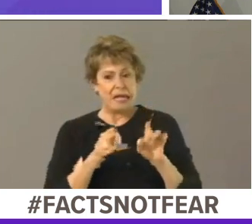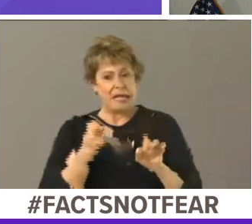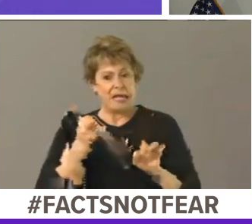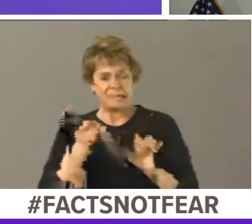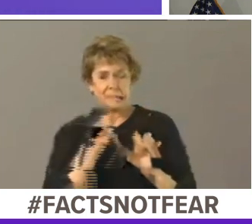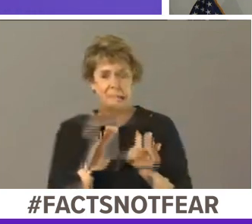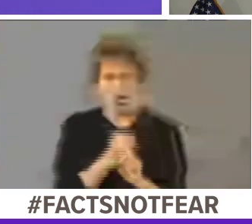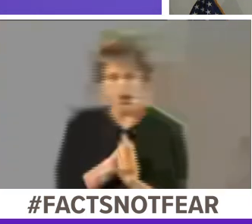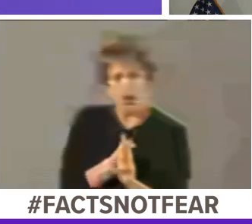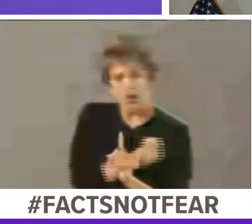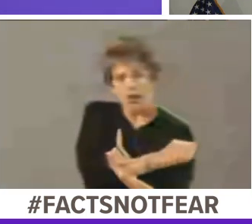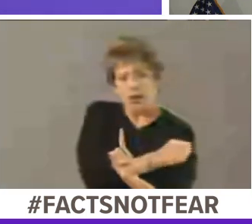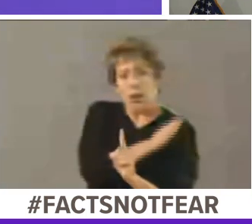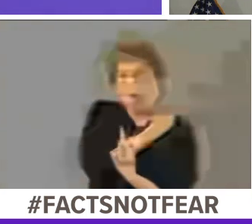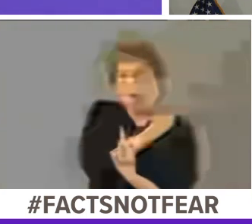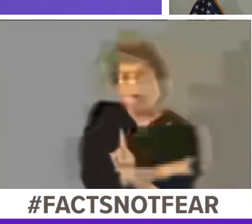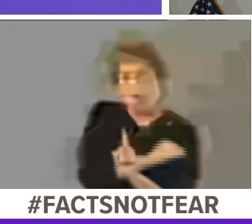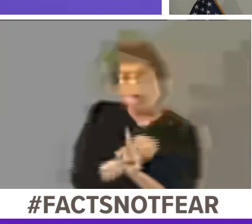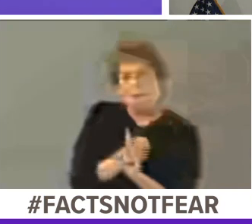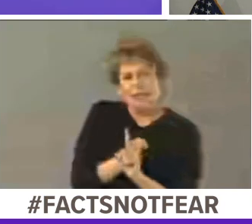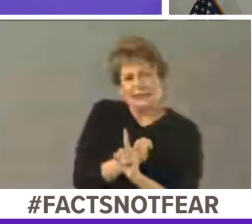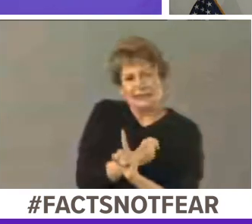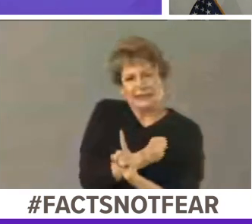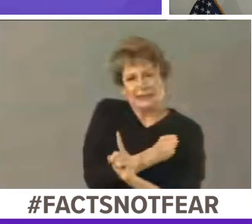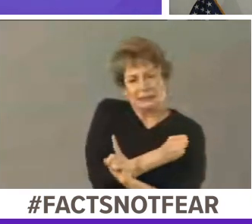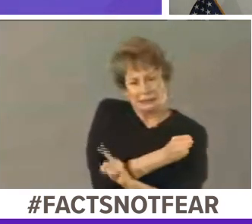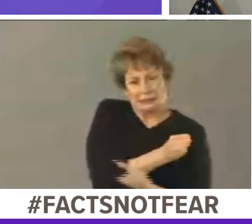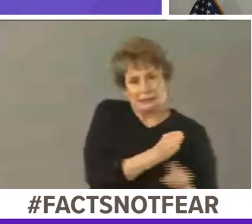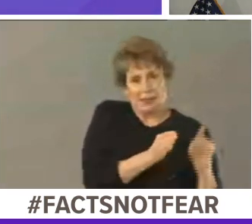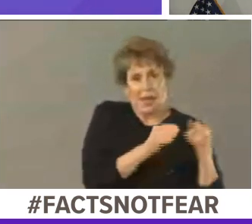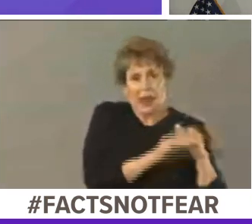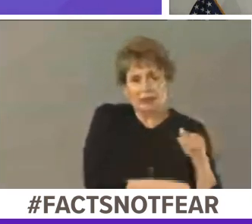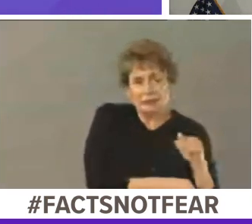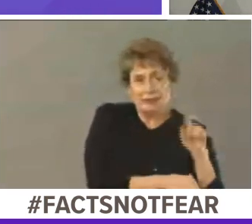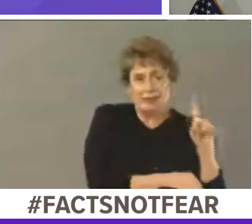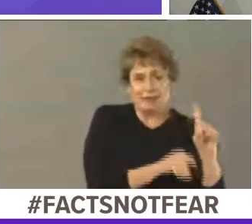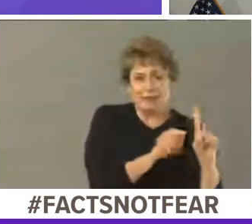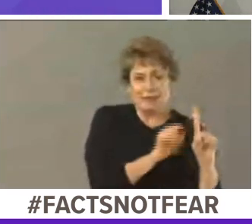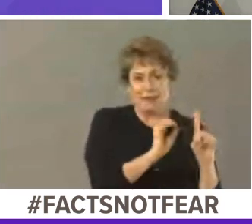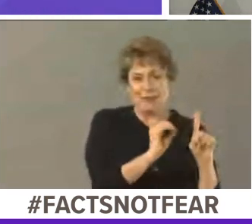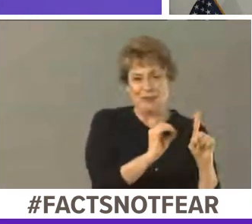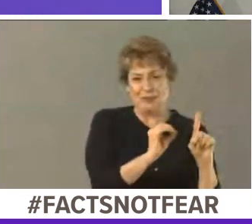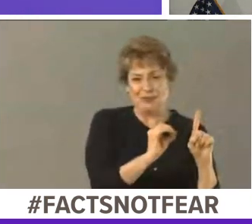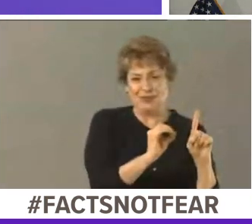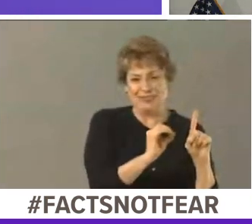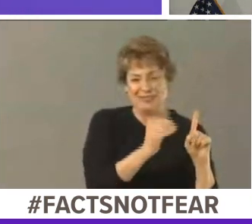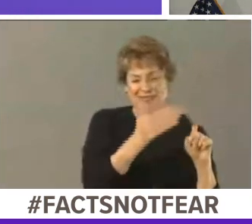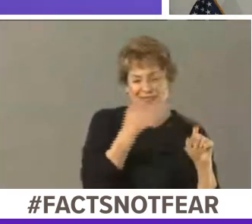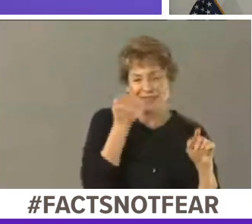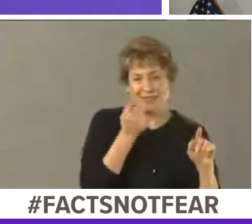the objective, is you want to be below 1. You will naturally have decreasing cases.